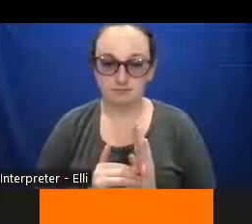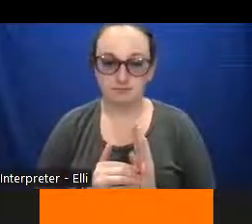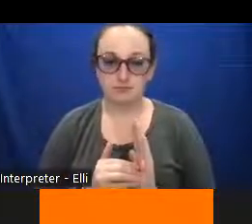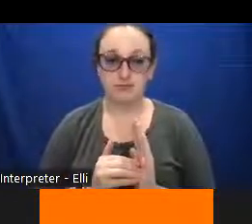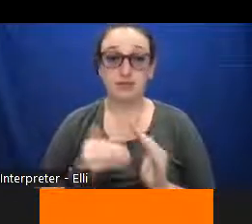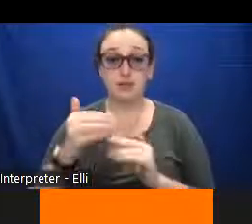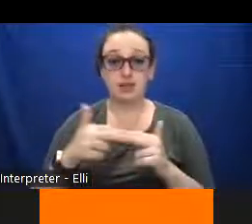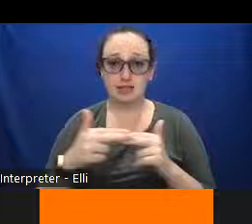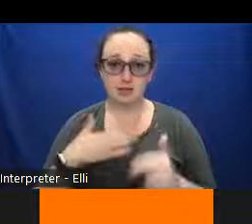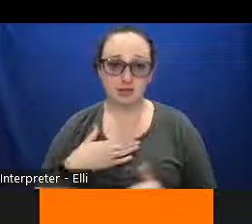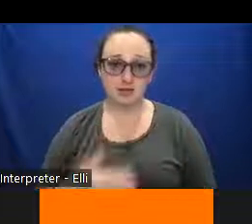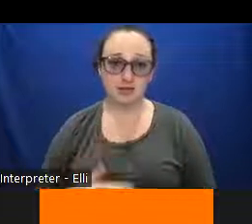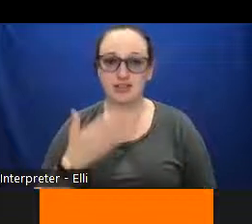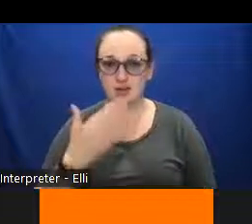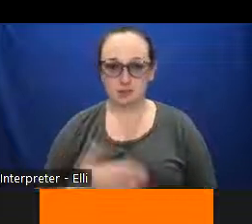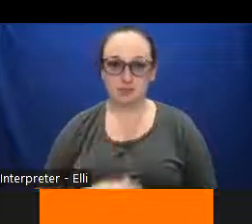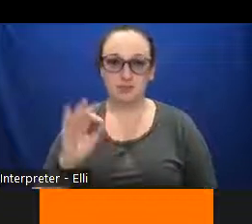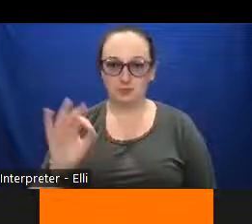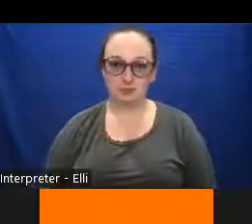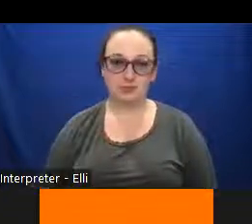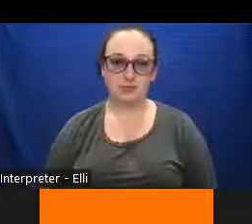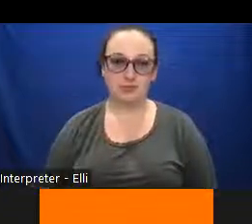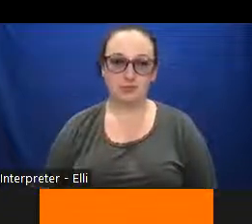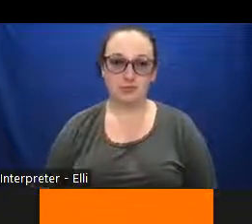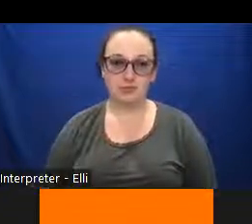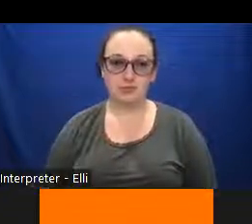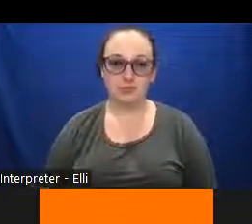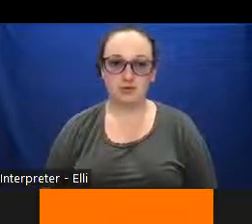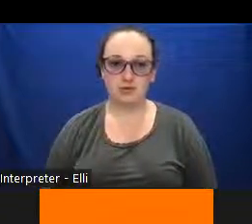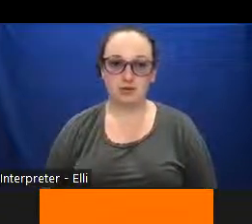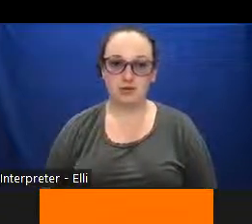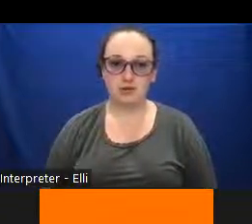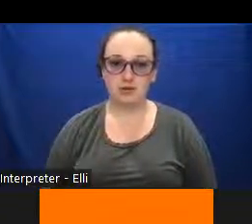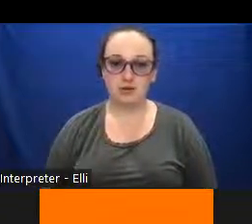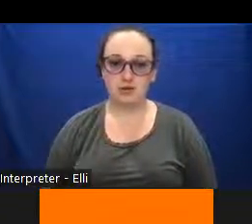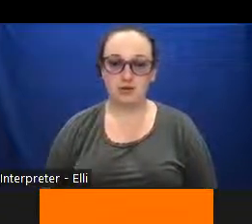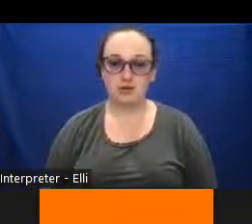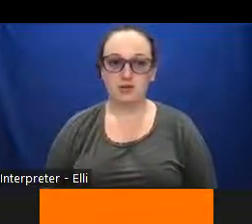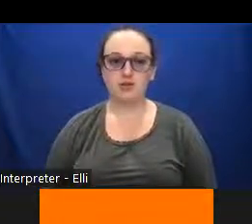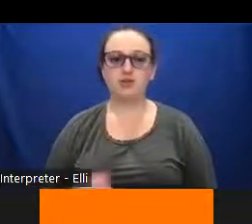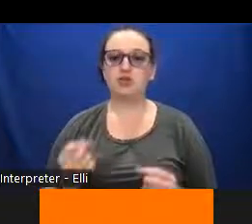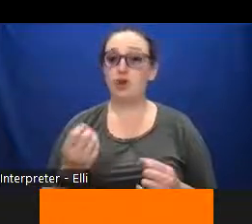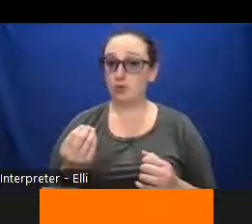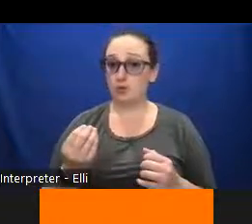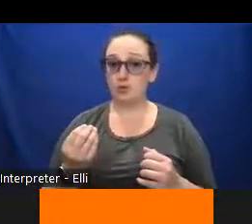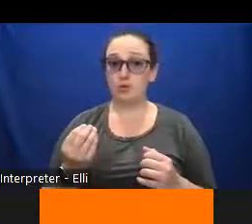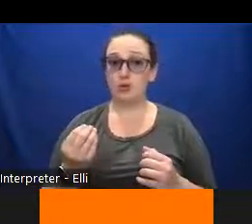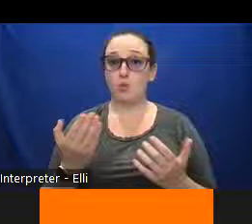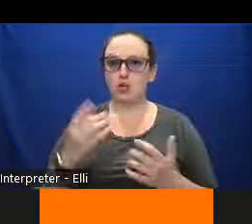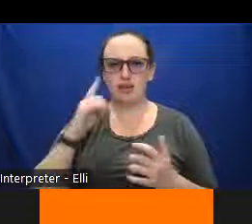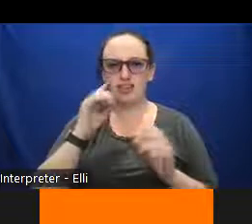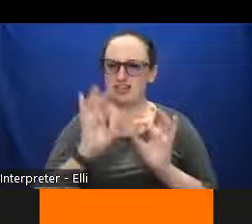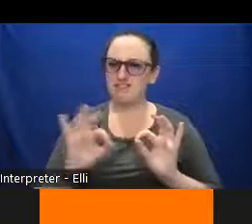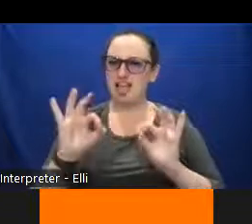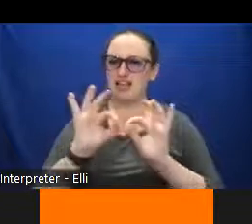next slide. Perfect, we're good where we are. So, what do I think the value